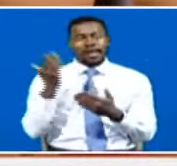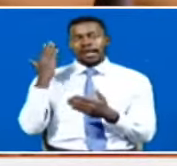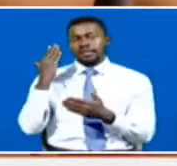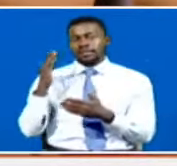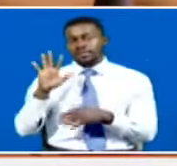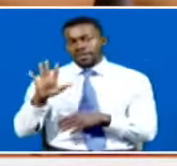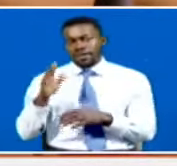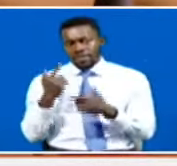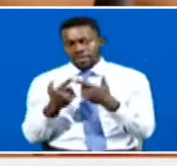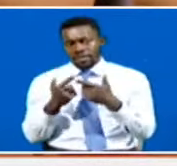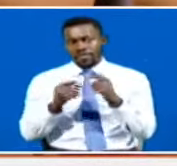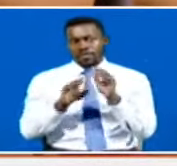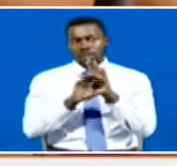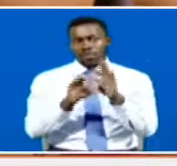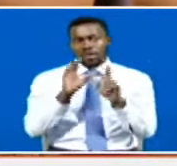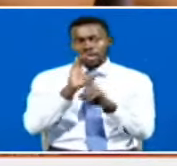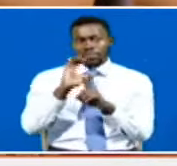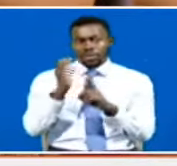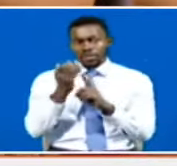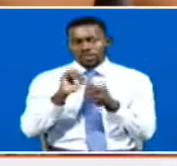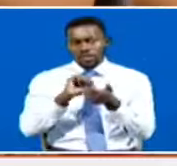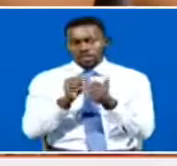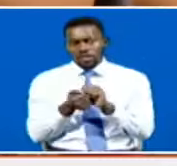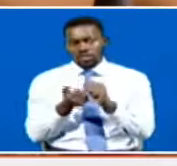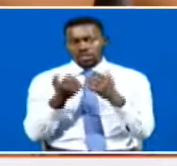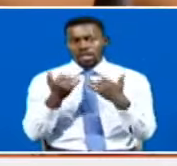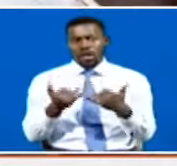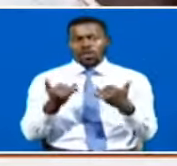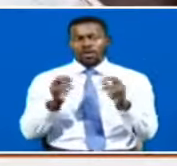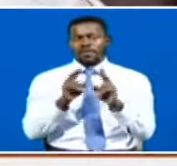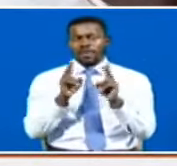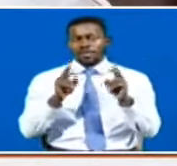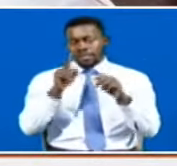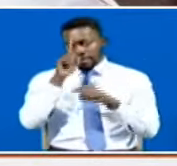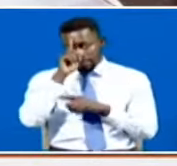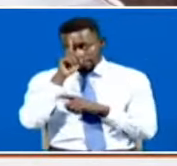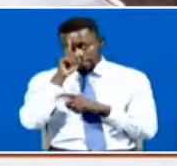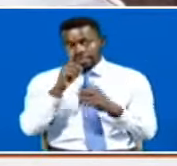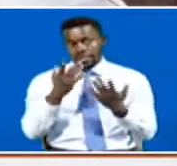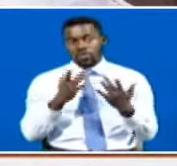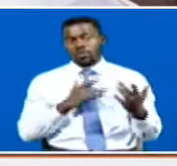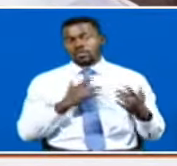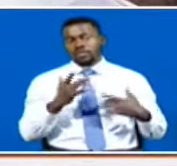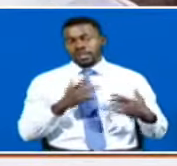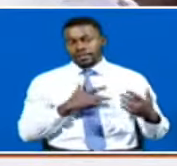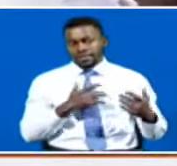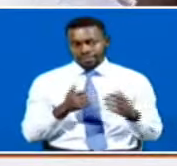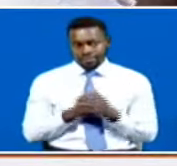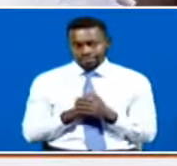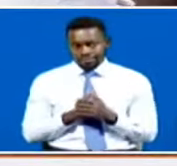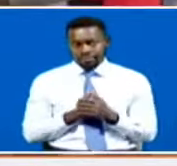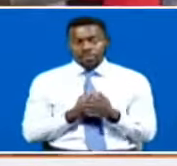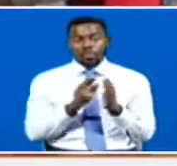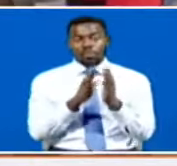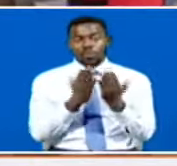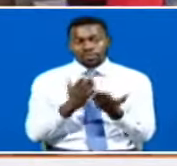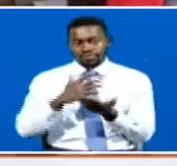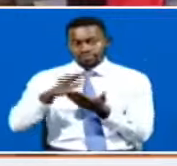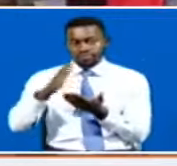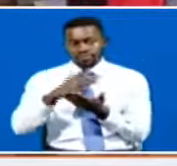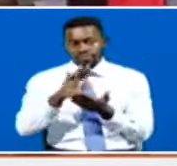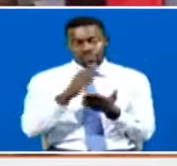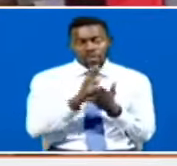example, climate change has emerged as a big matter now. The new books will be distributed to public schools between September